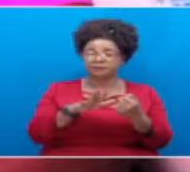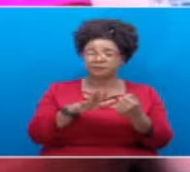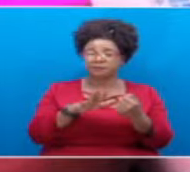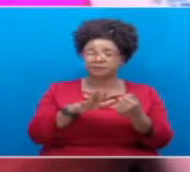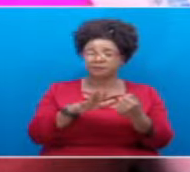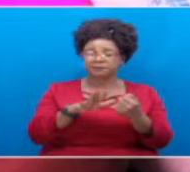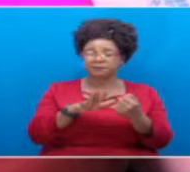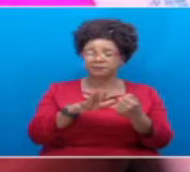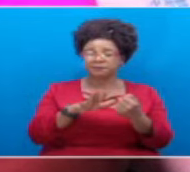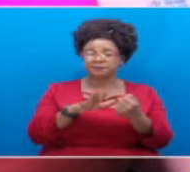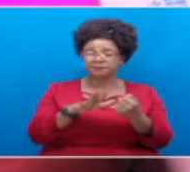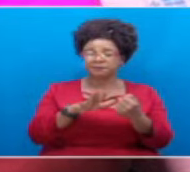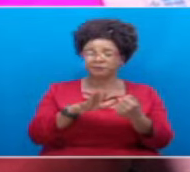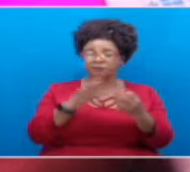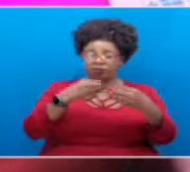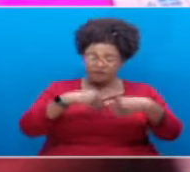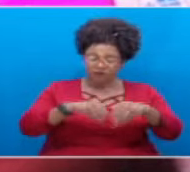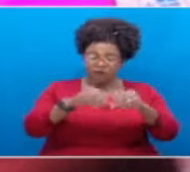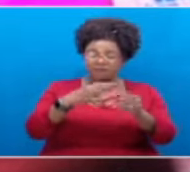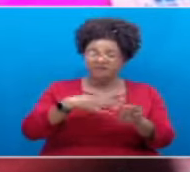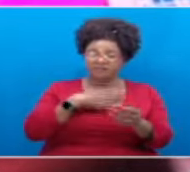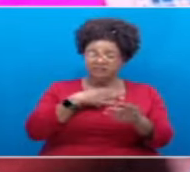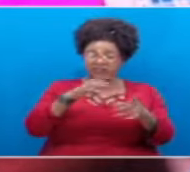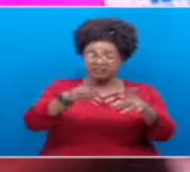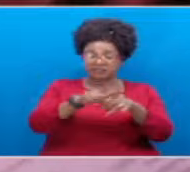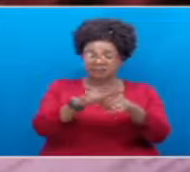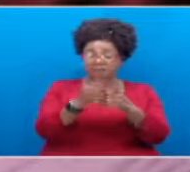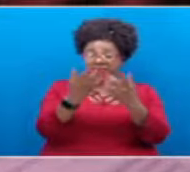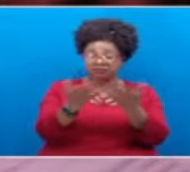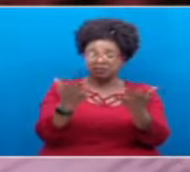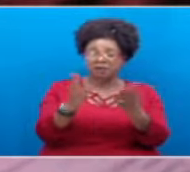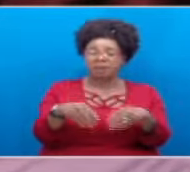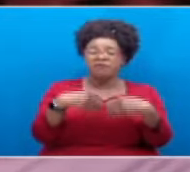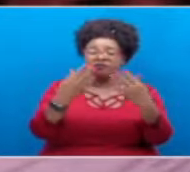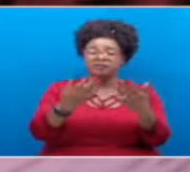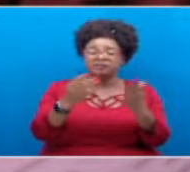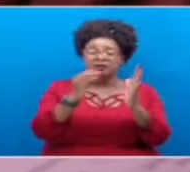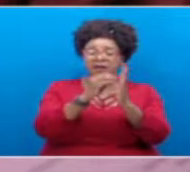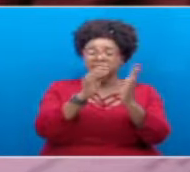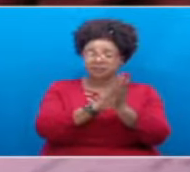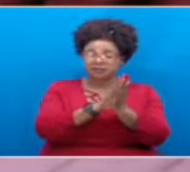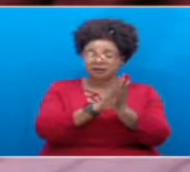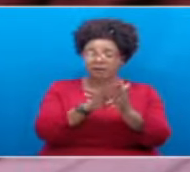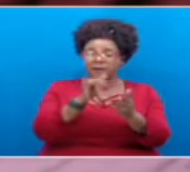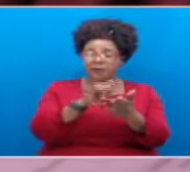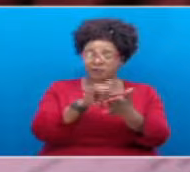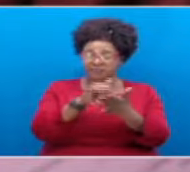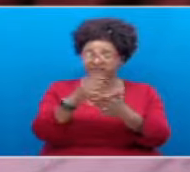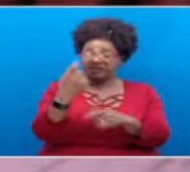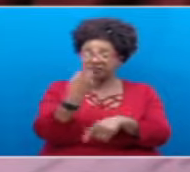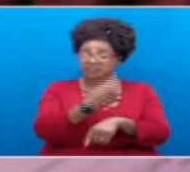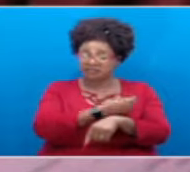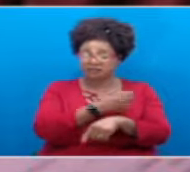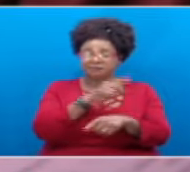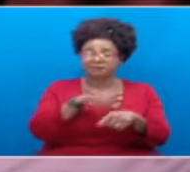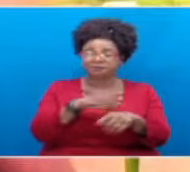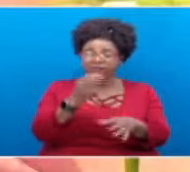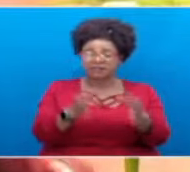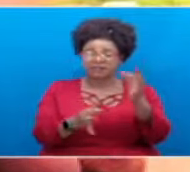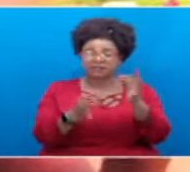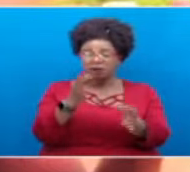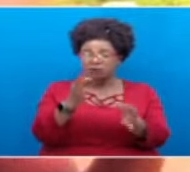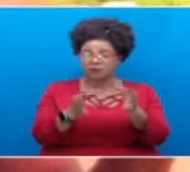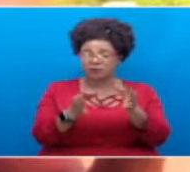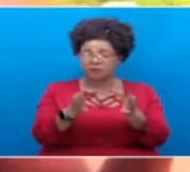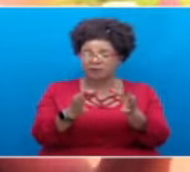It is follow-up visits like this one that provide necessary data on the efficacy of the vaccine during the trials. In game